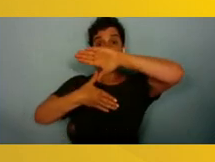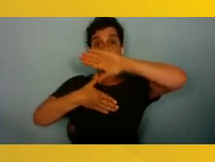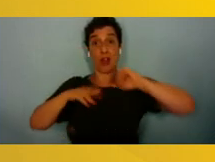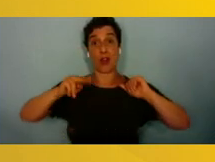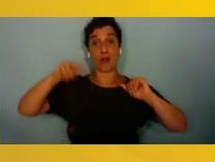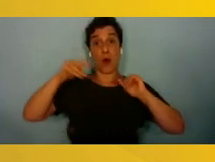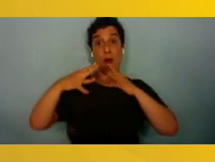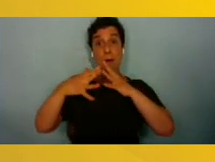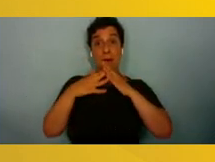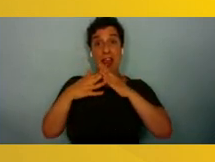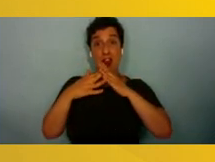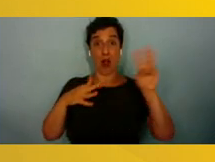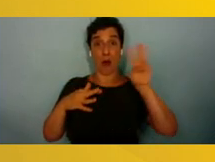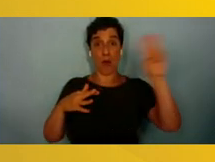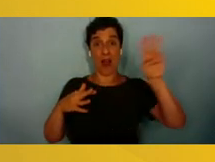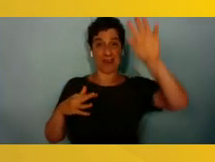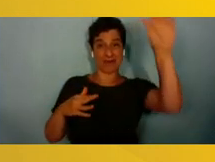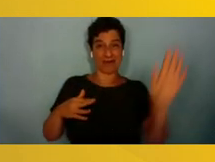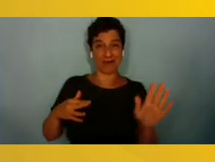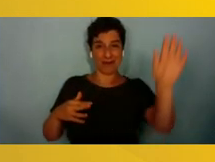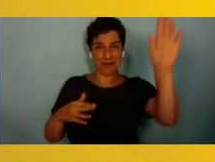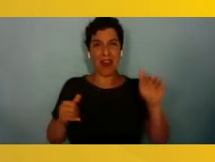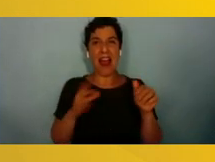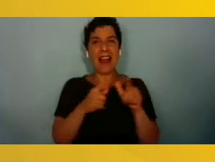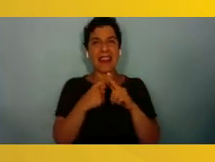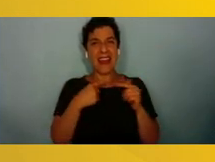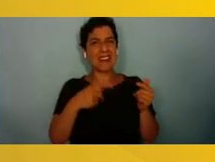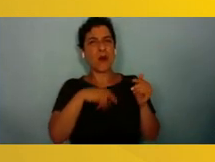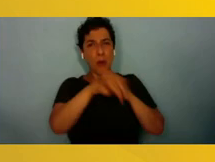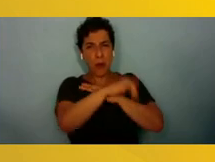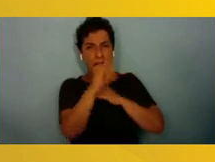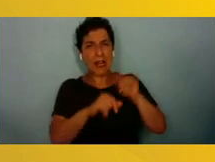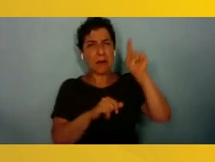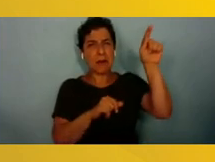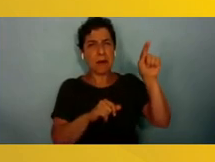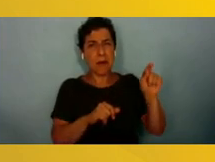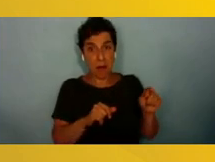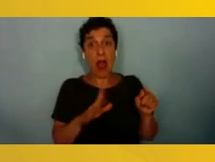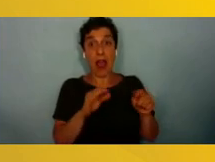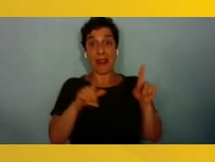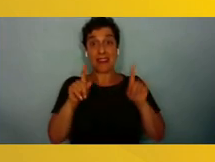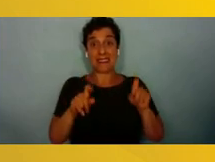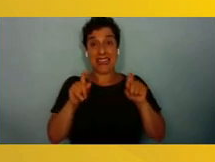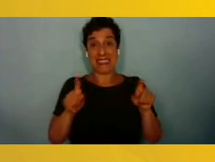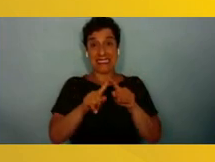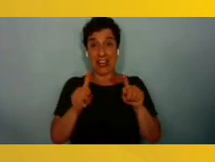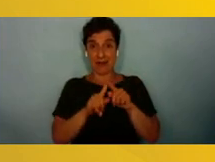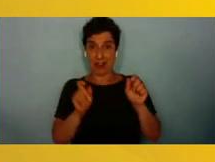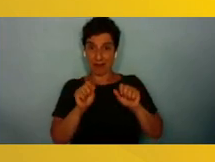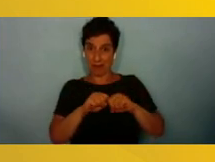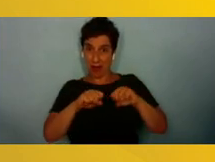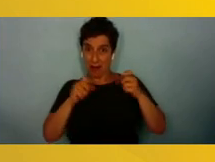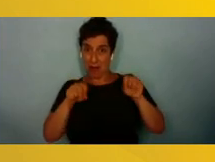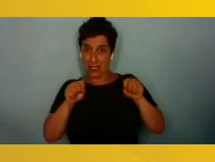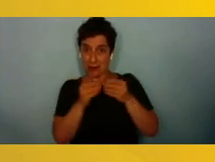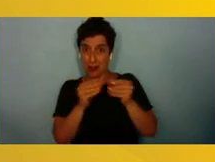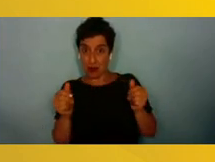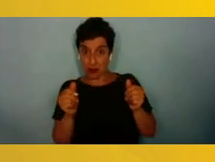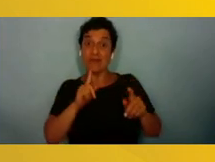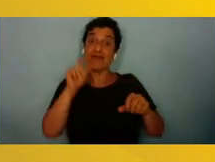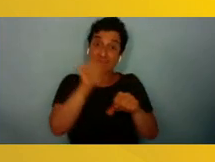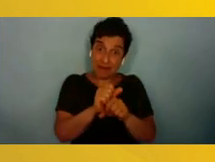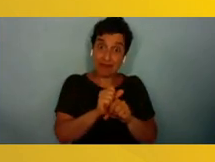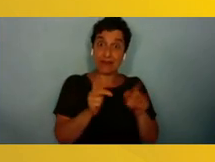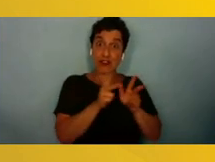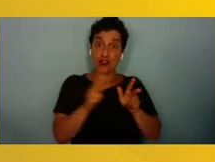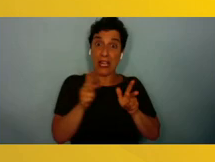can test different solutions. So the simulation uses real whale data and real ship data, just